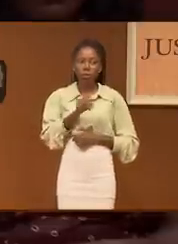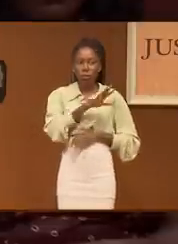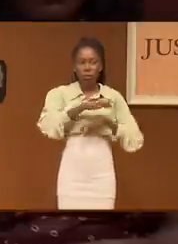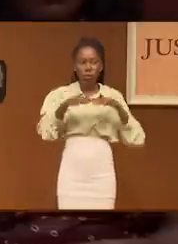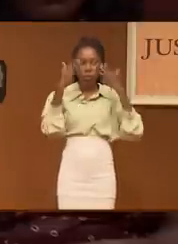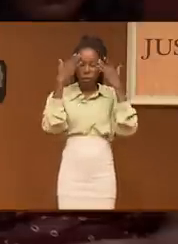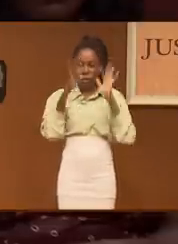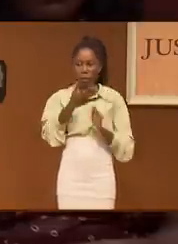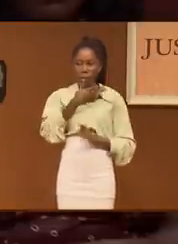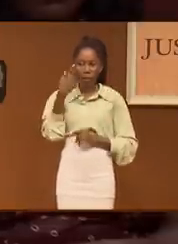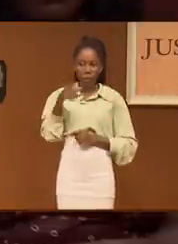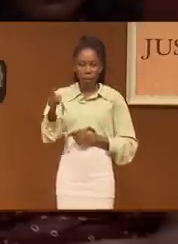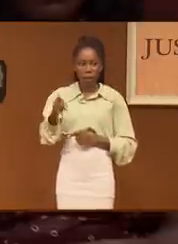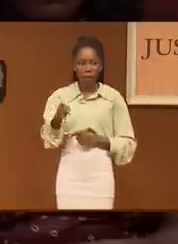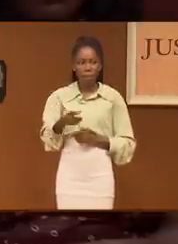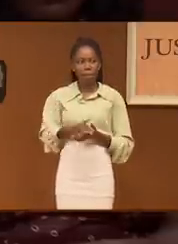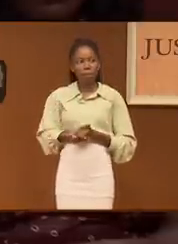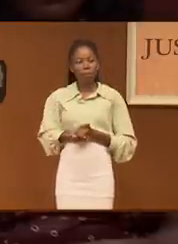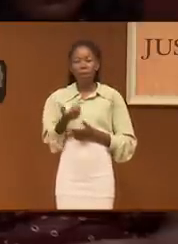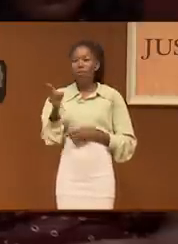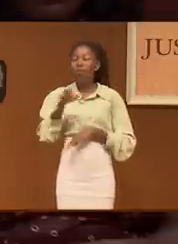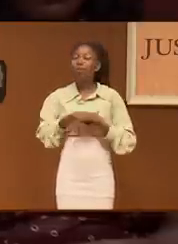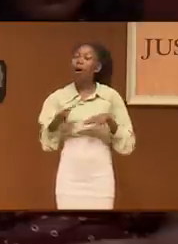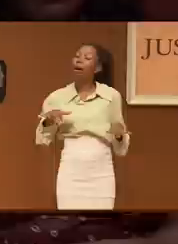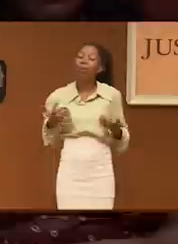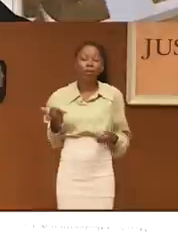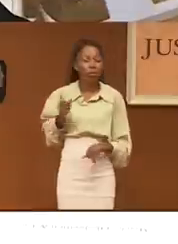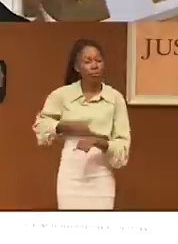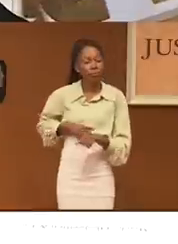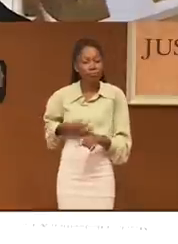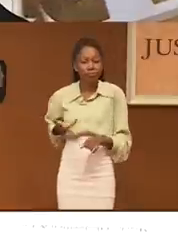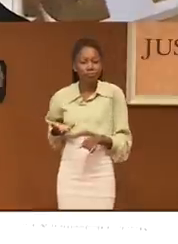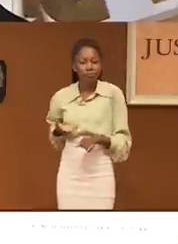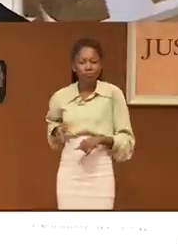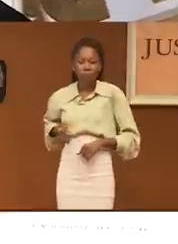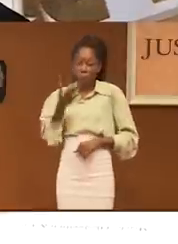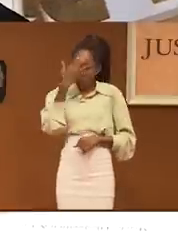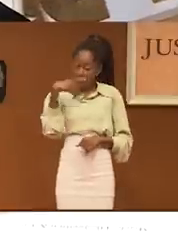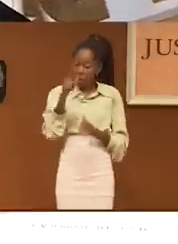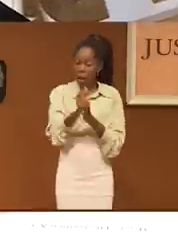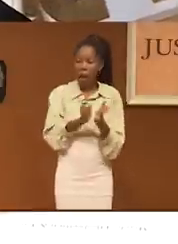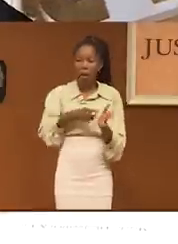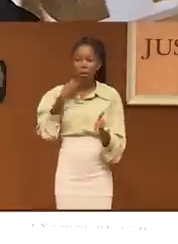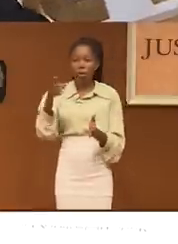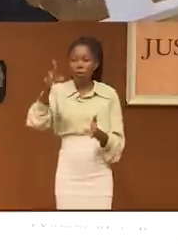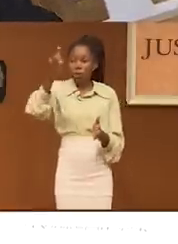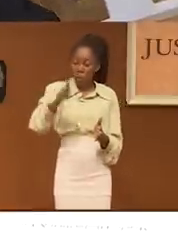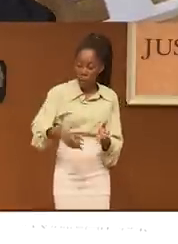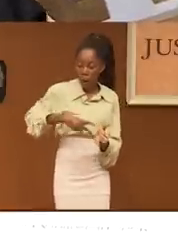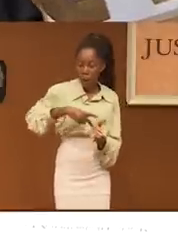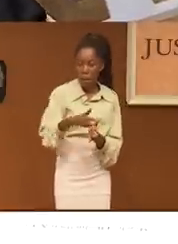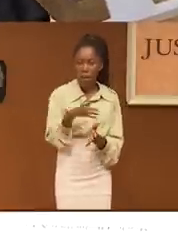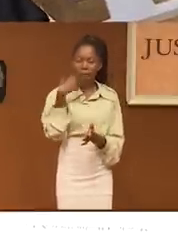Then you have to commit yourself. You don't have a choice. Let me tell you, the law says you must pay. The